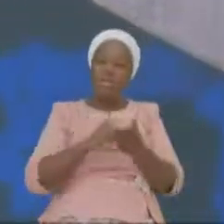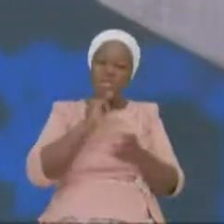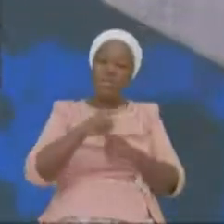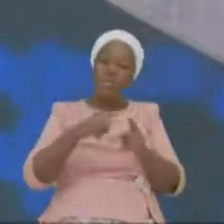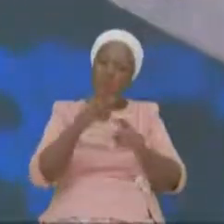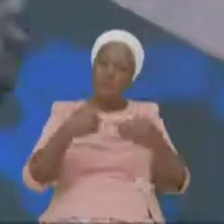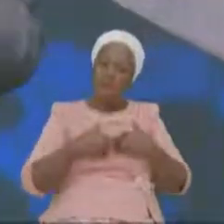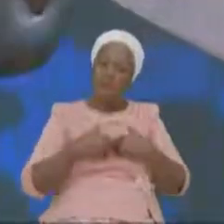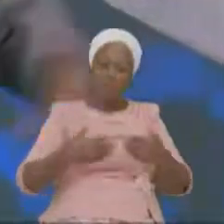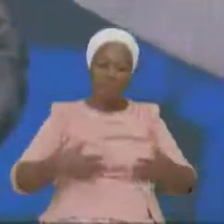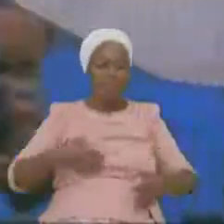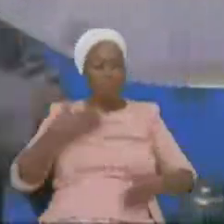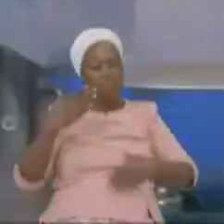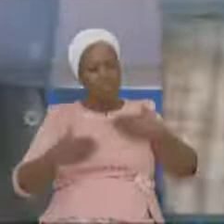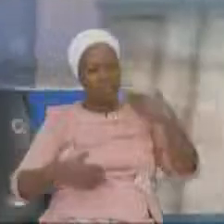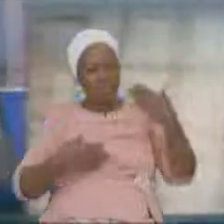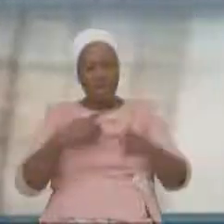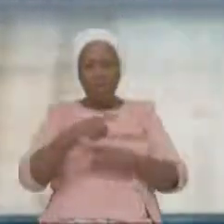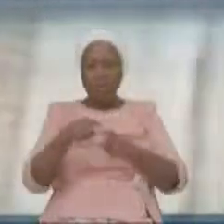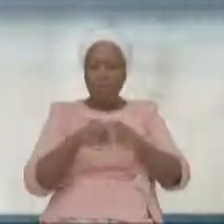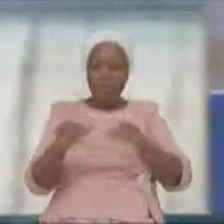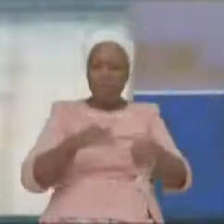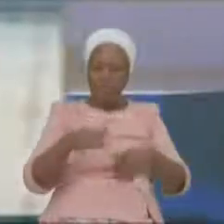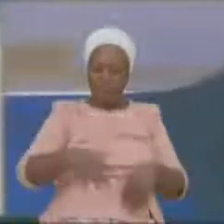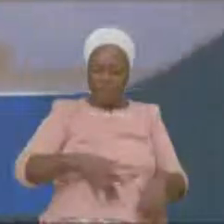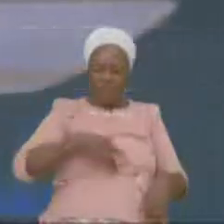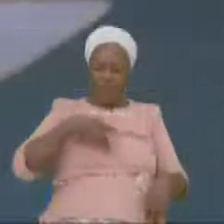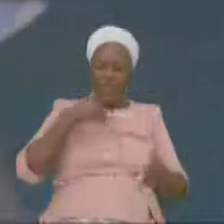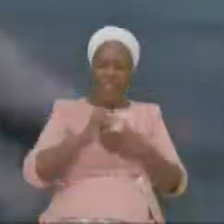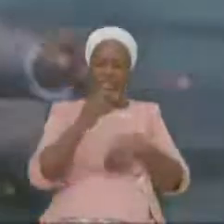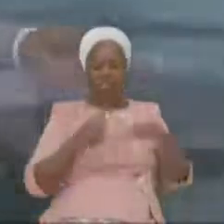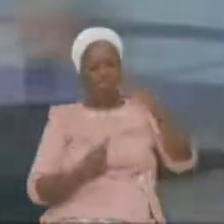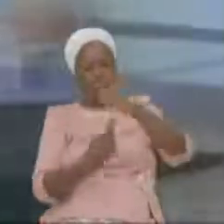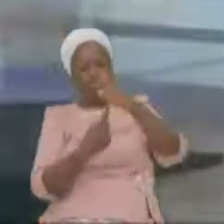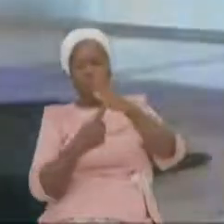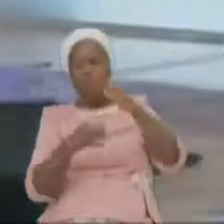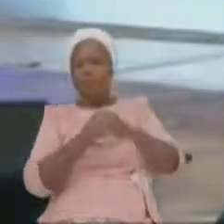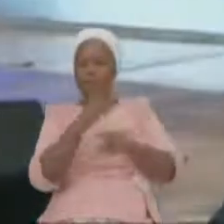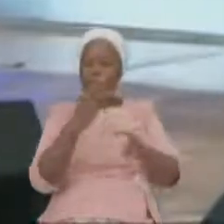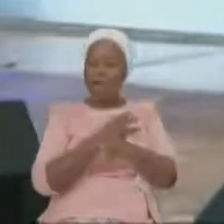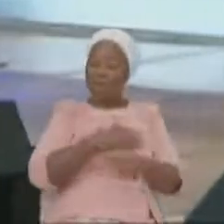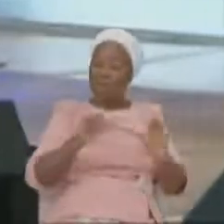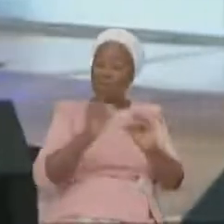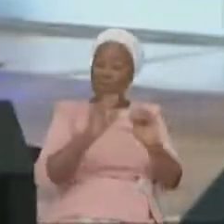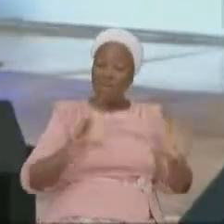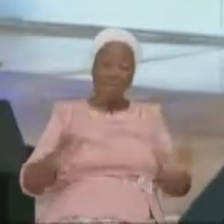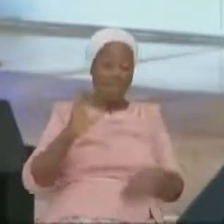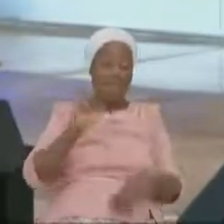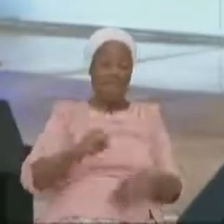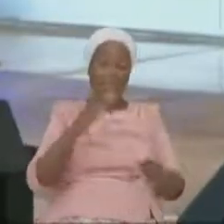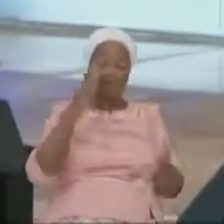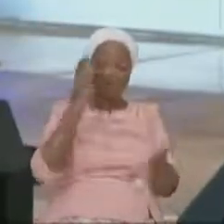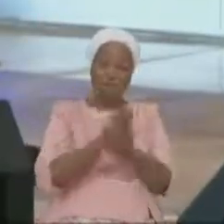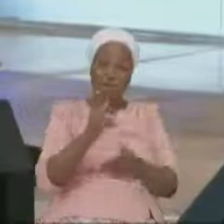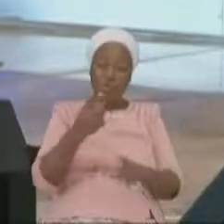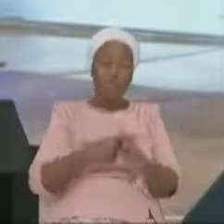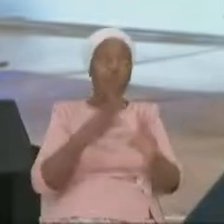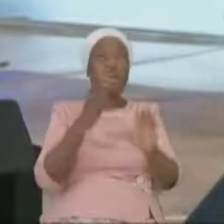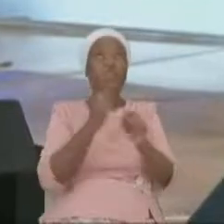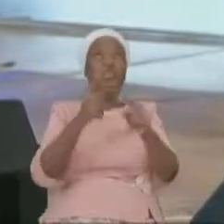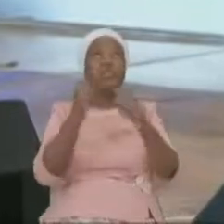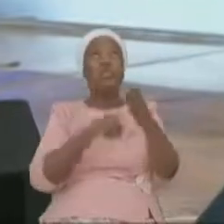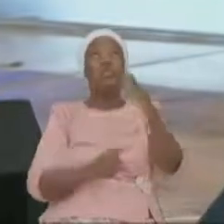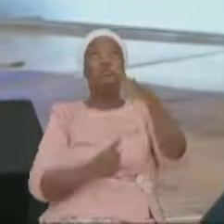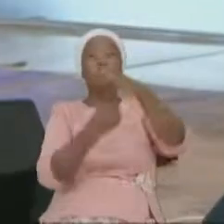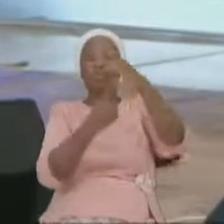joy. When did you feel you're on top of the world and nothing could hinder you from getting to the